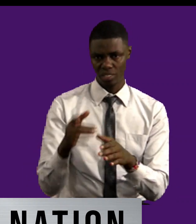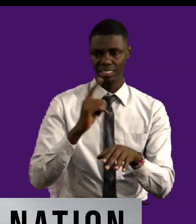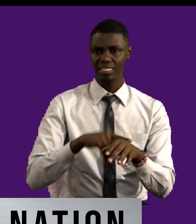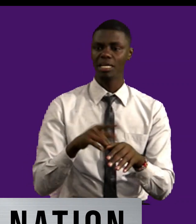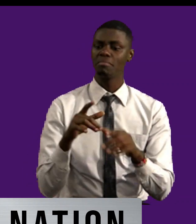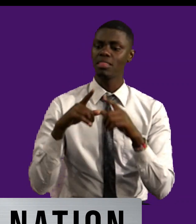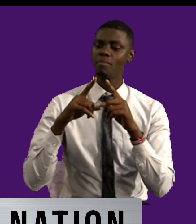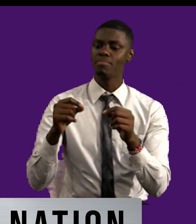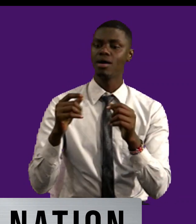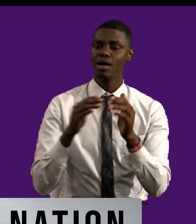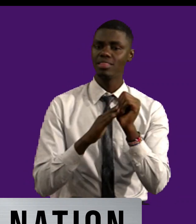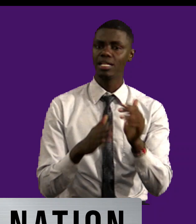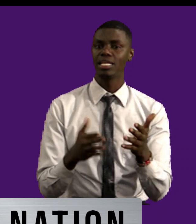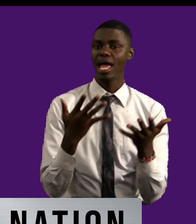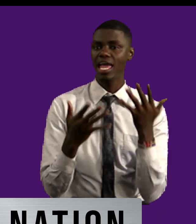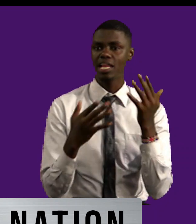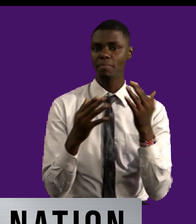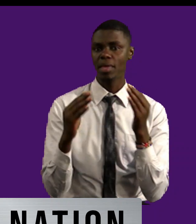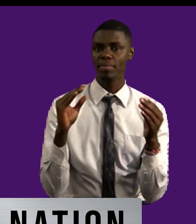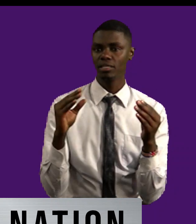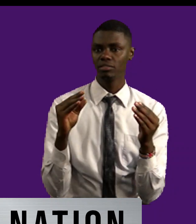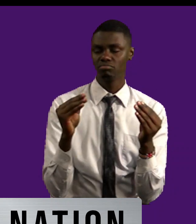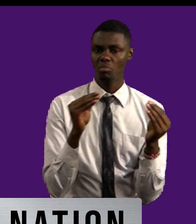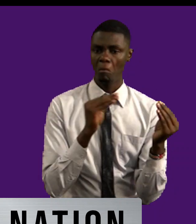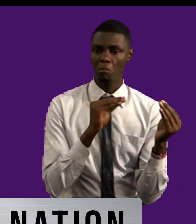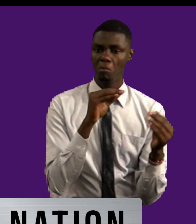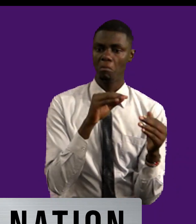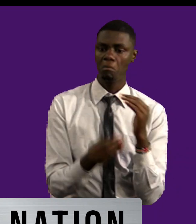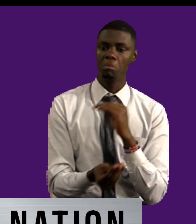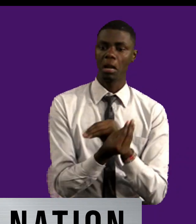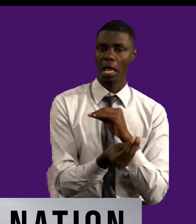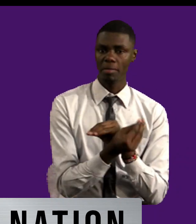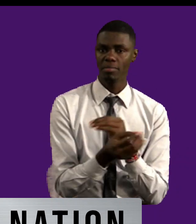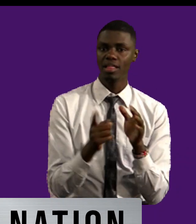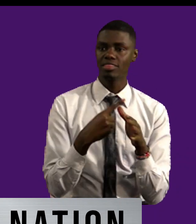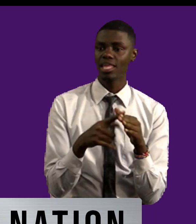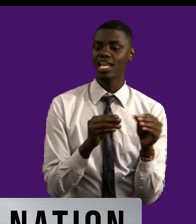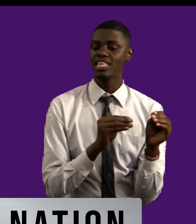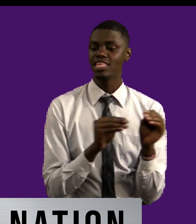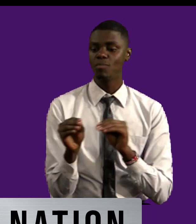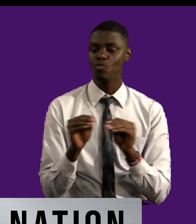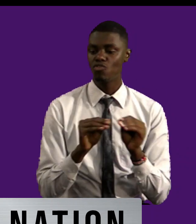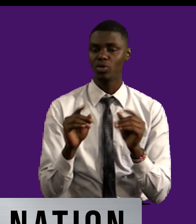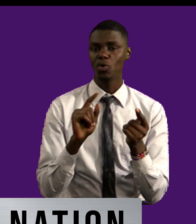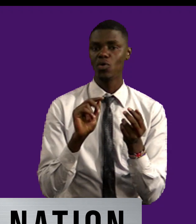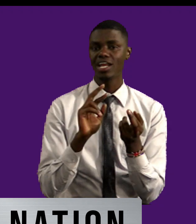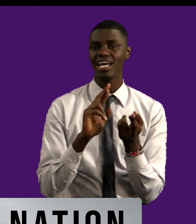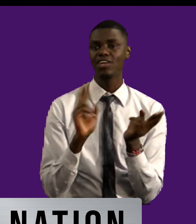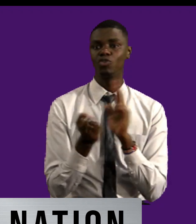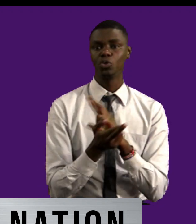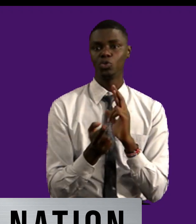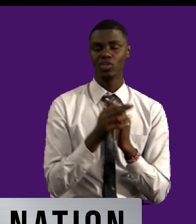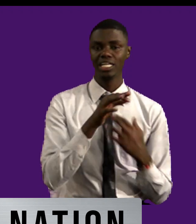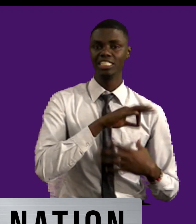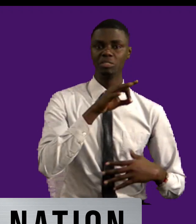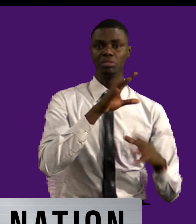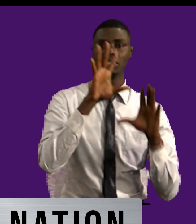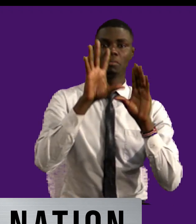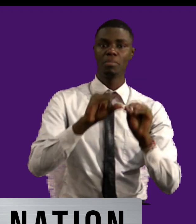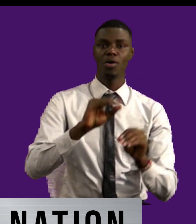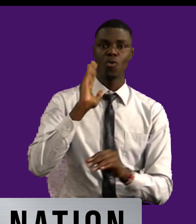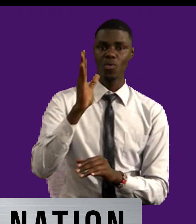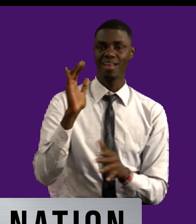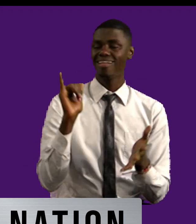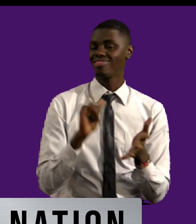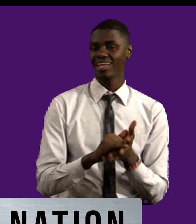speak to the leaders and maybe corrupt them or bribe them, the movement or the revolution spirit is going to die. But